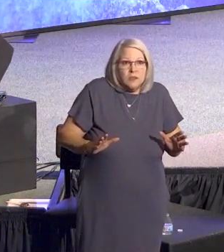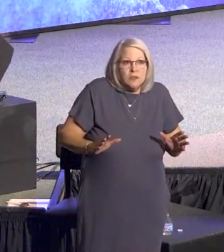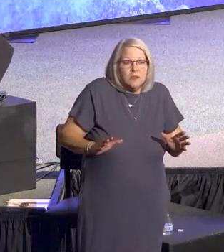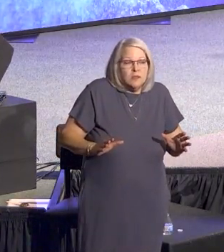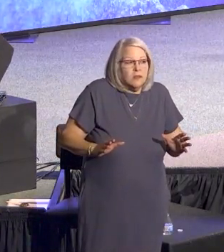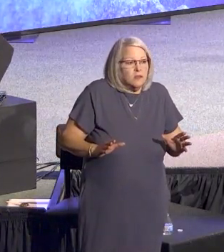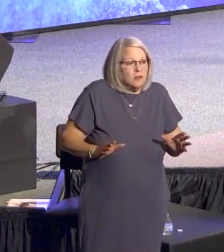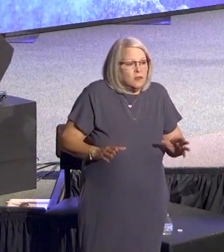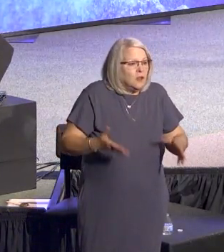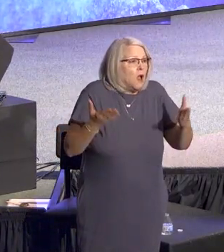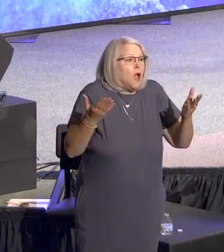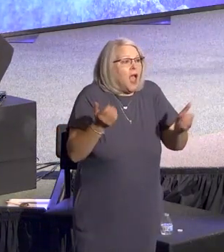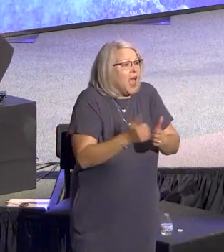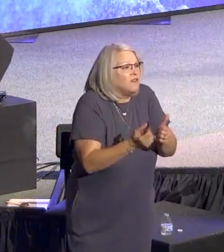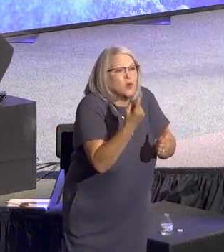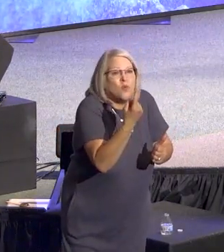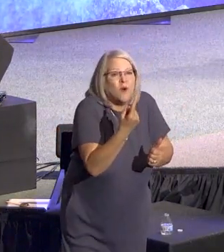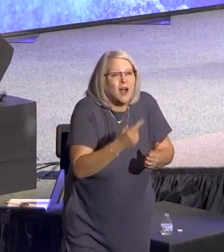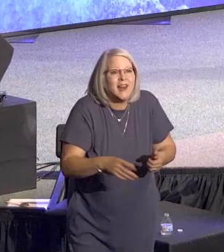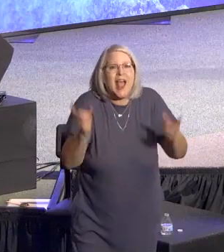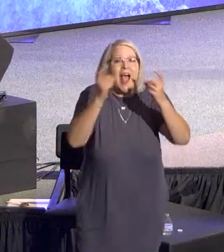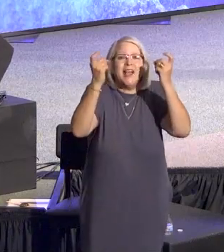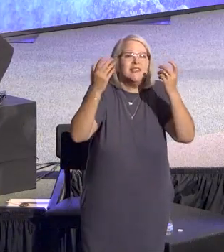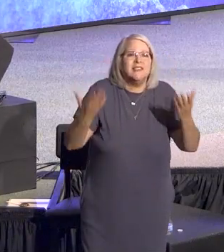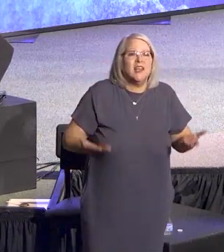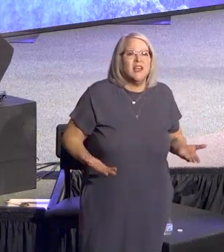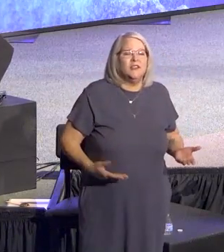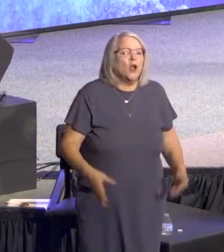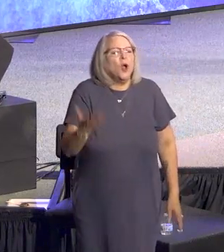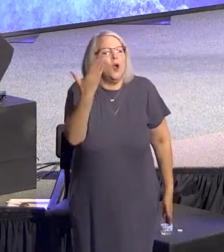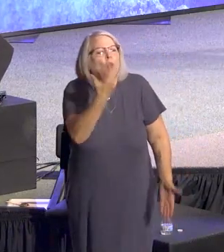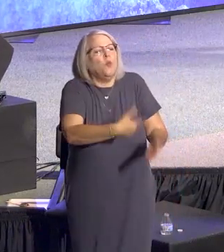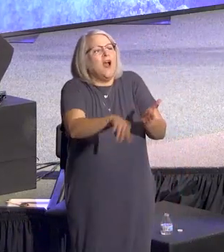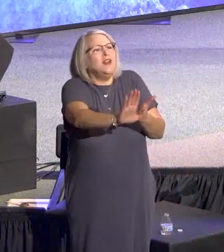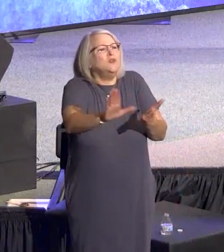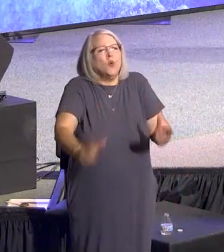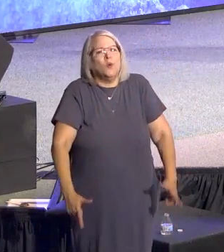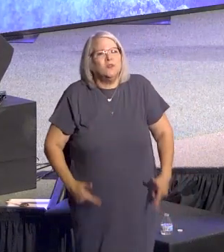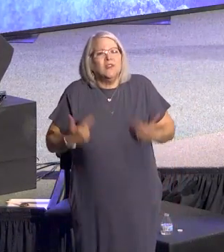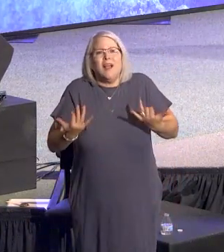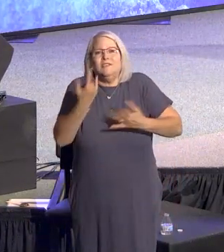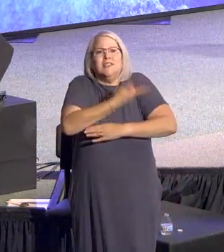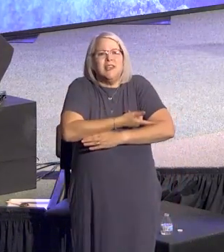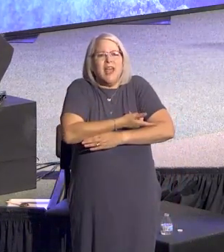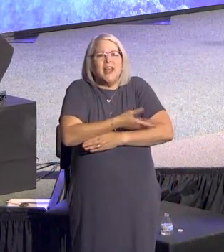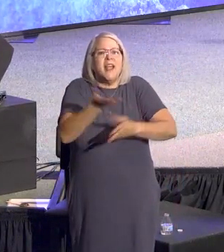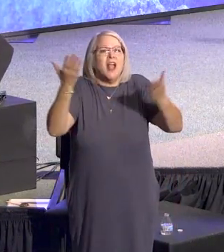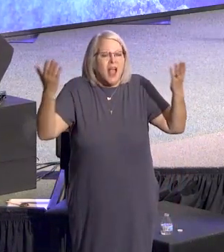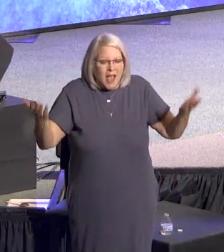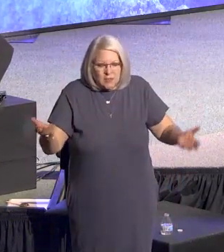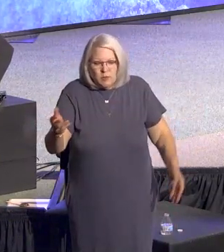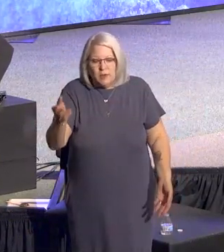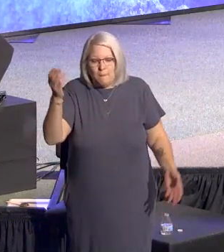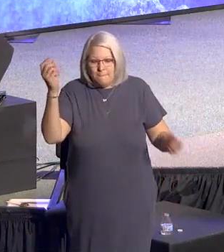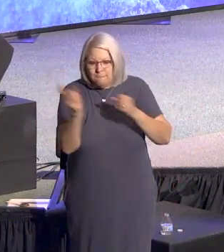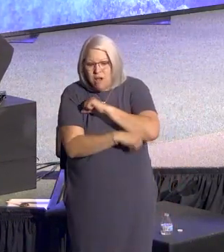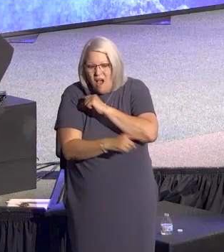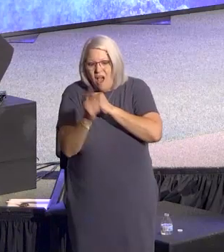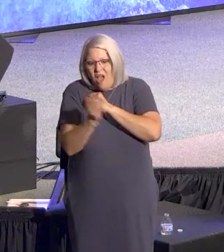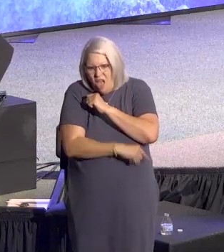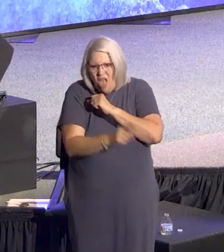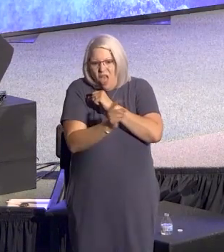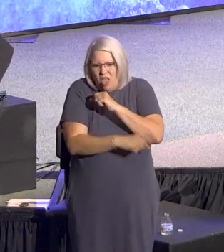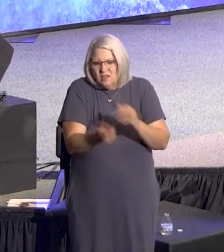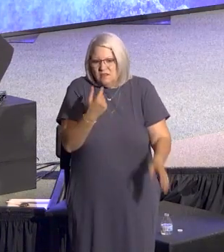be honest. All of us have fallen short of God's glory. What in your life today has been blemishing you for far too